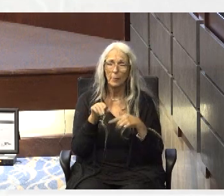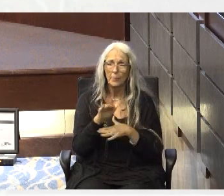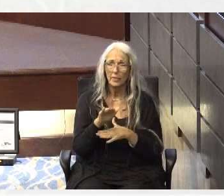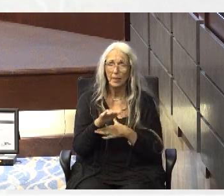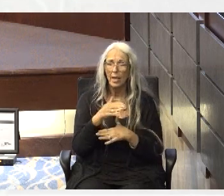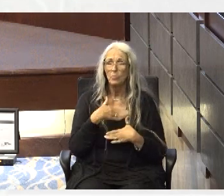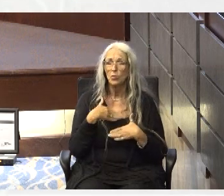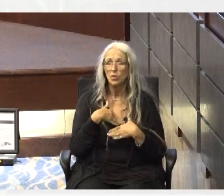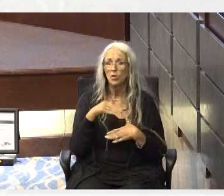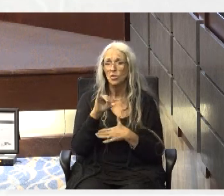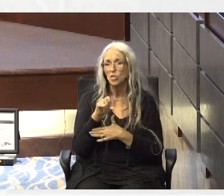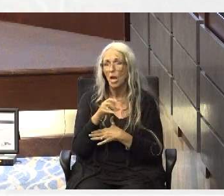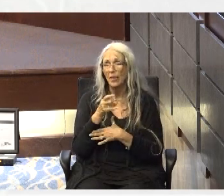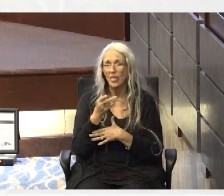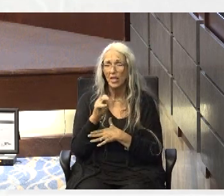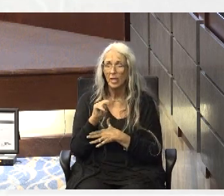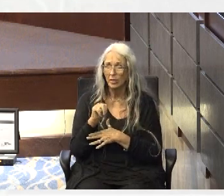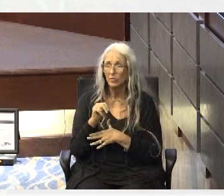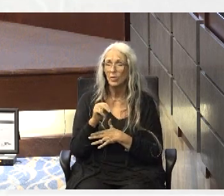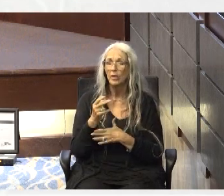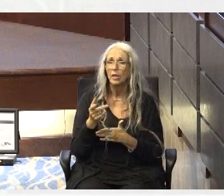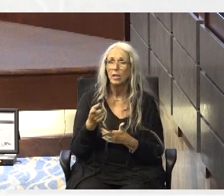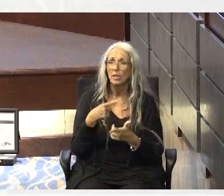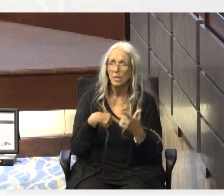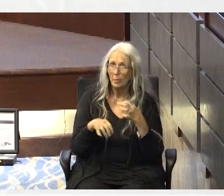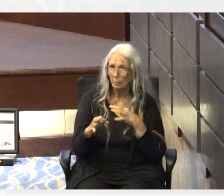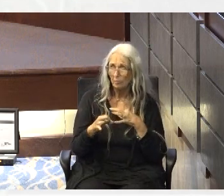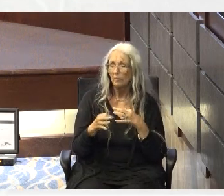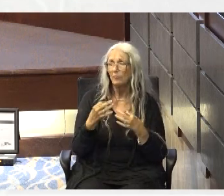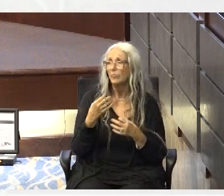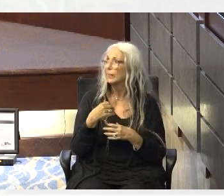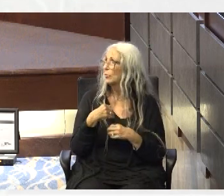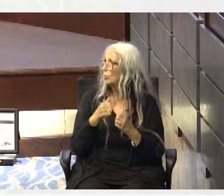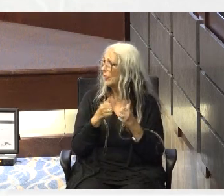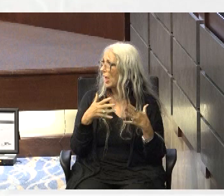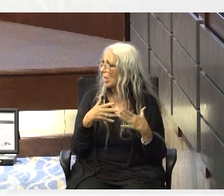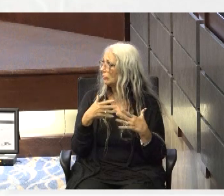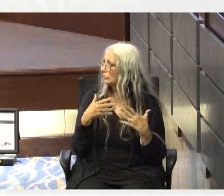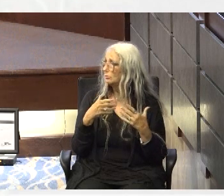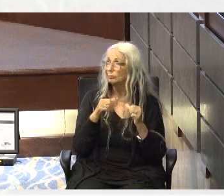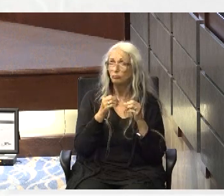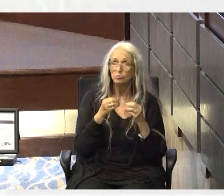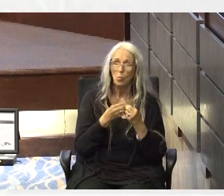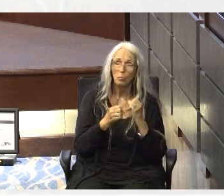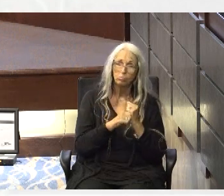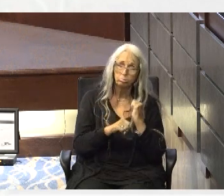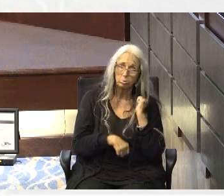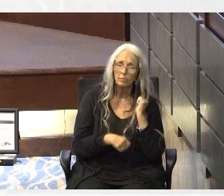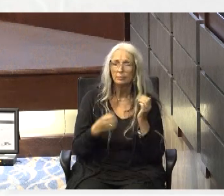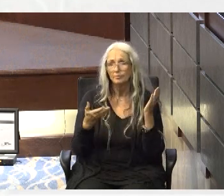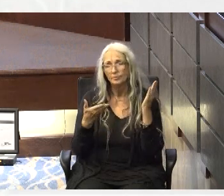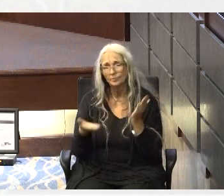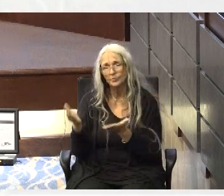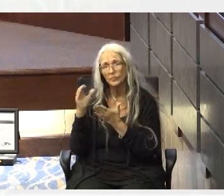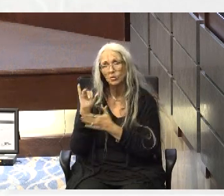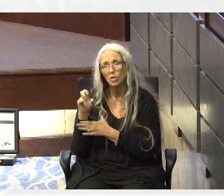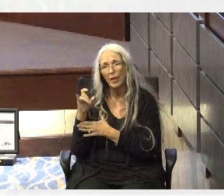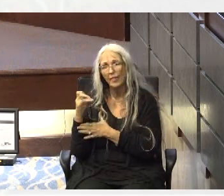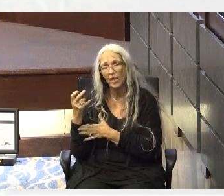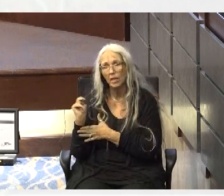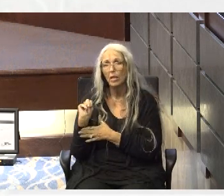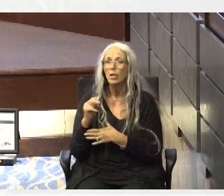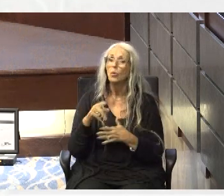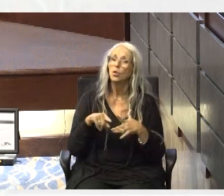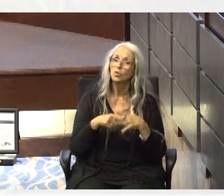for Jonathan for stepping in as well. So without further ado, I'll turn it over to Jonathan. Good thing. We're going to get started here today,